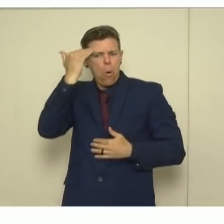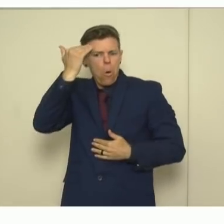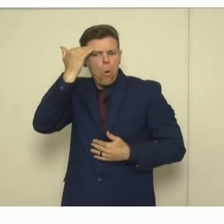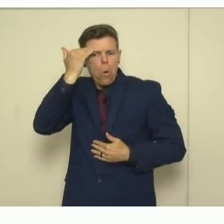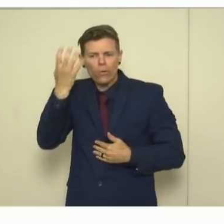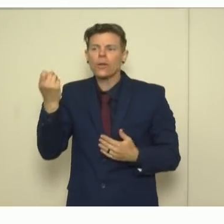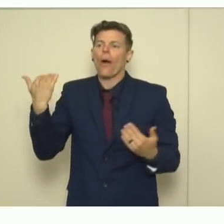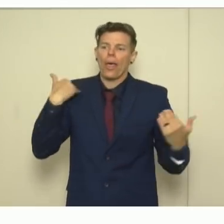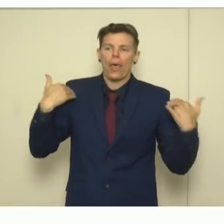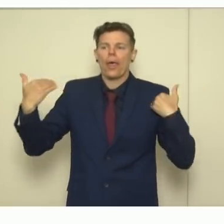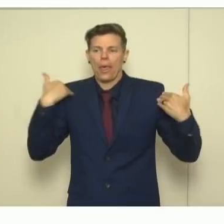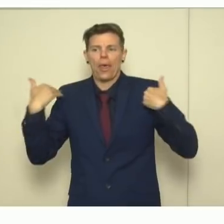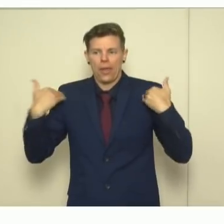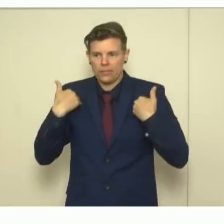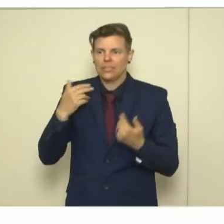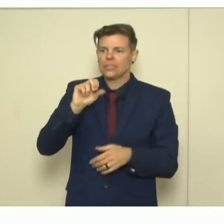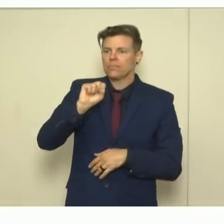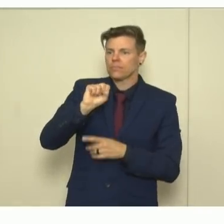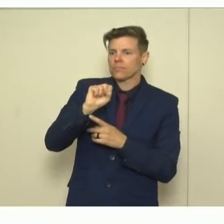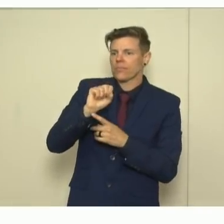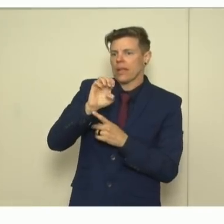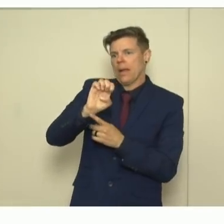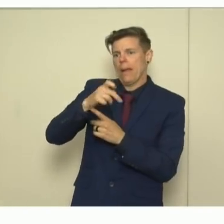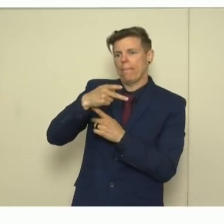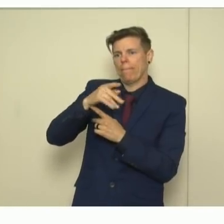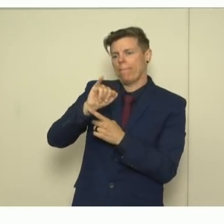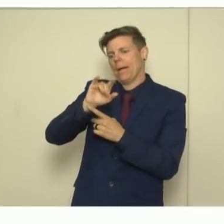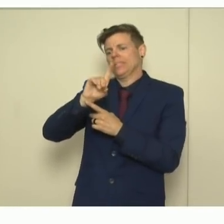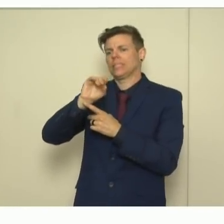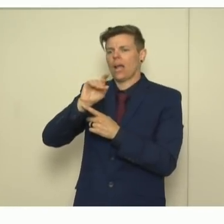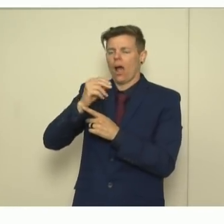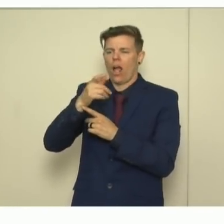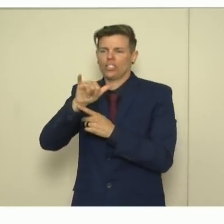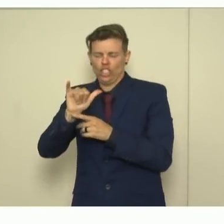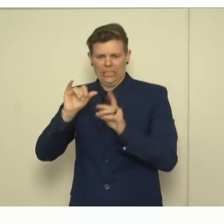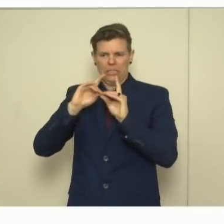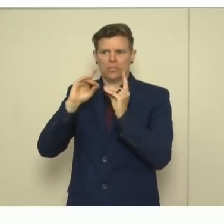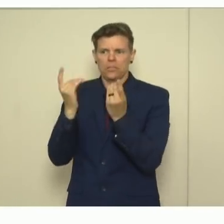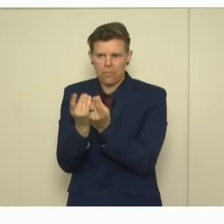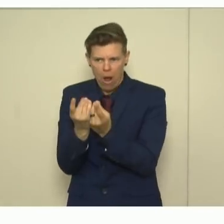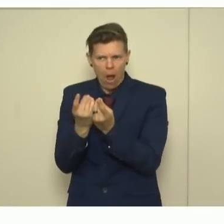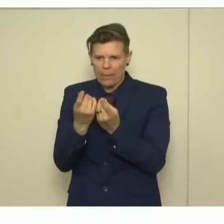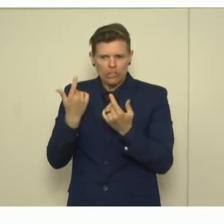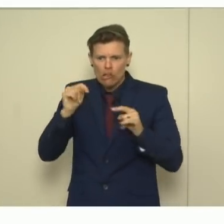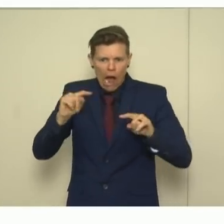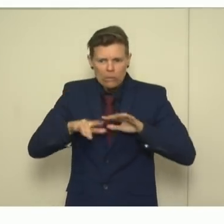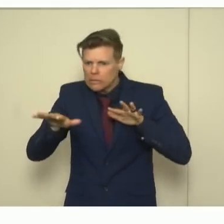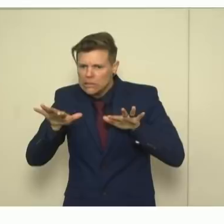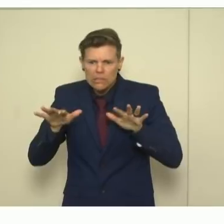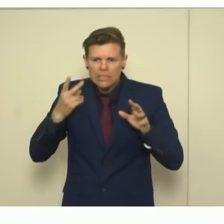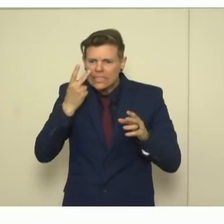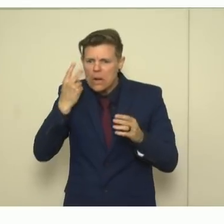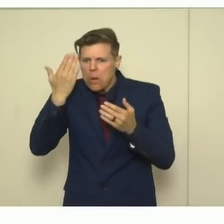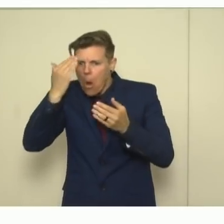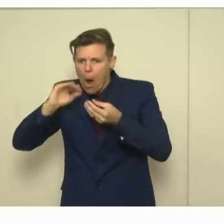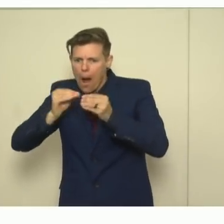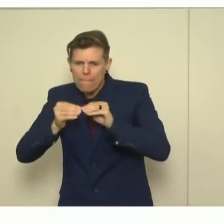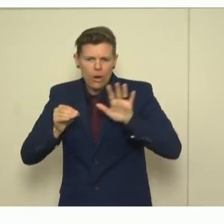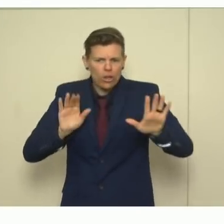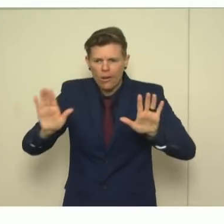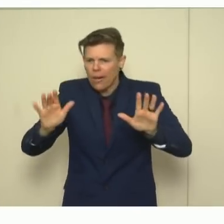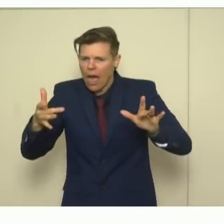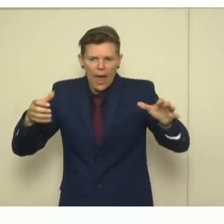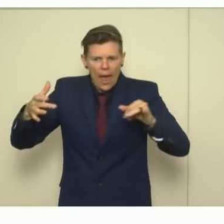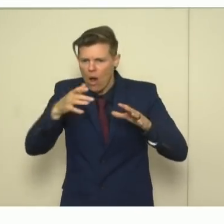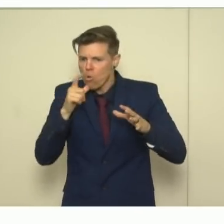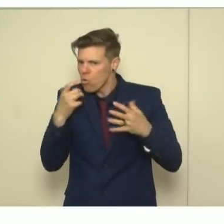our 25,000 plus cases and contact every single person to find out whether they were fully recovered. But we've changed